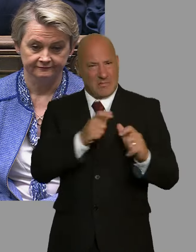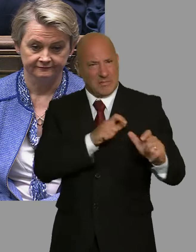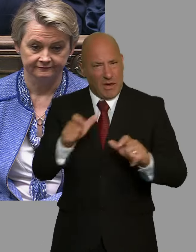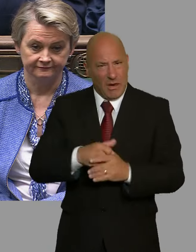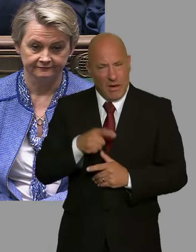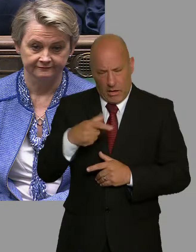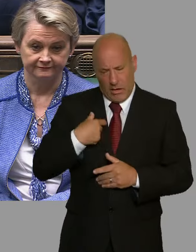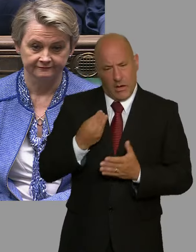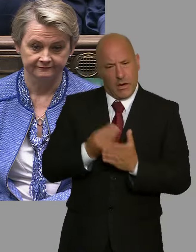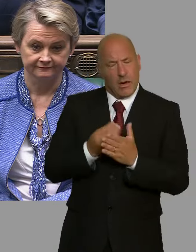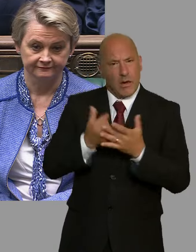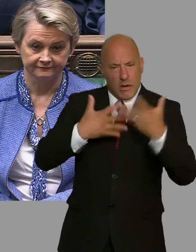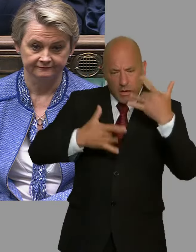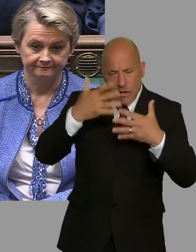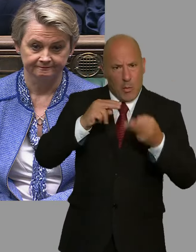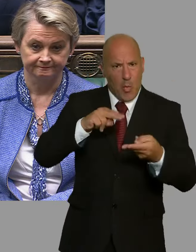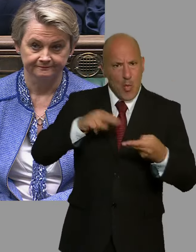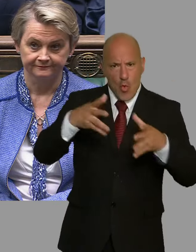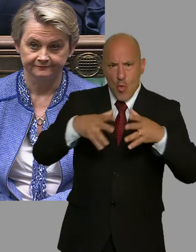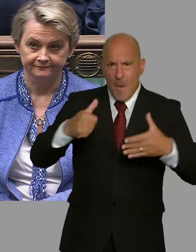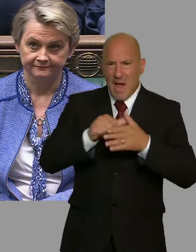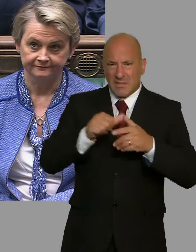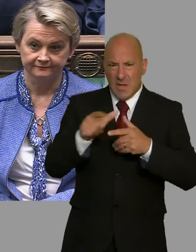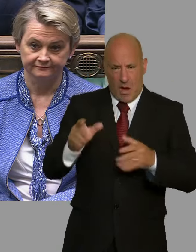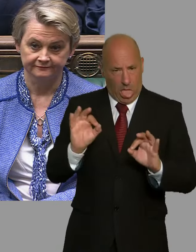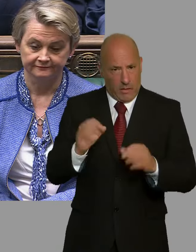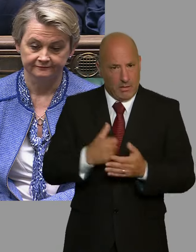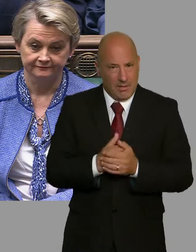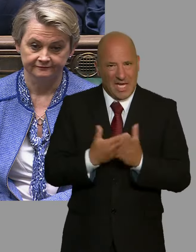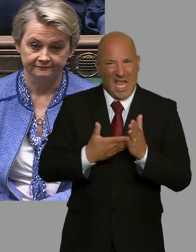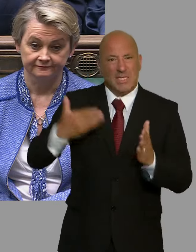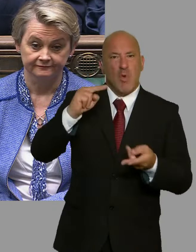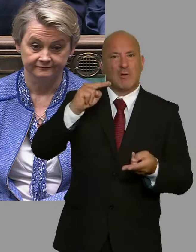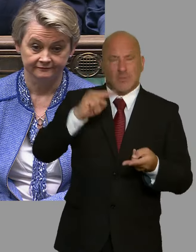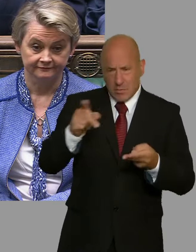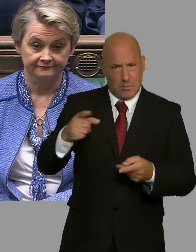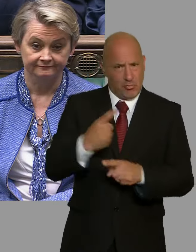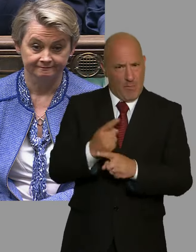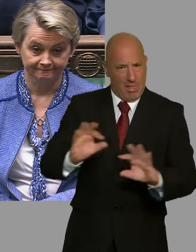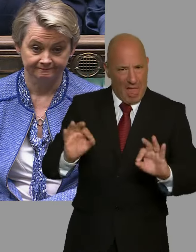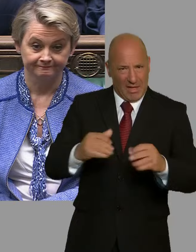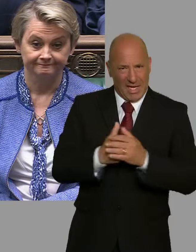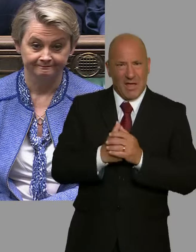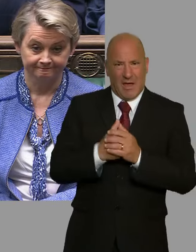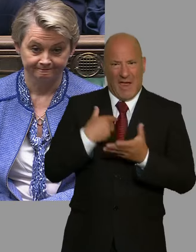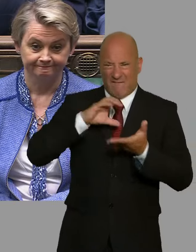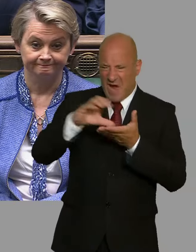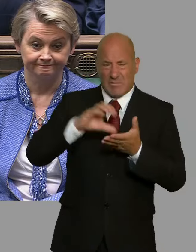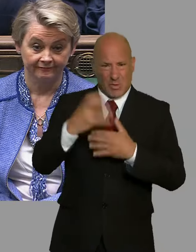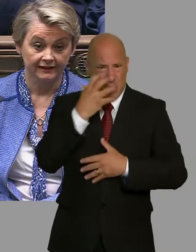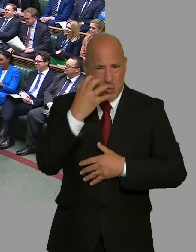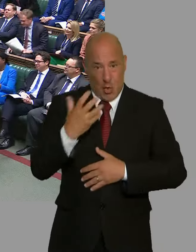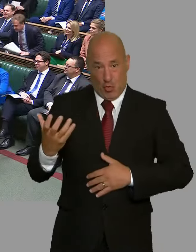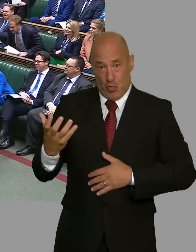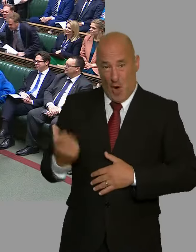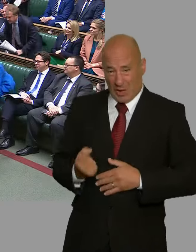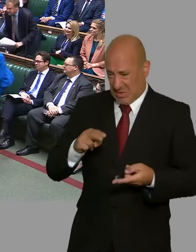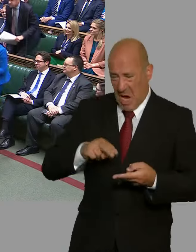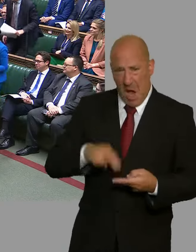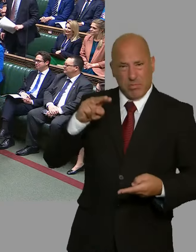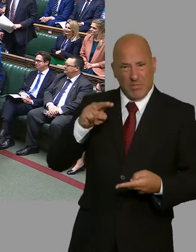the reason, Mr. Speaker, they haven't learned, they haven't changed, and as George Osborne said, she doesn't have a credible economic plan.